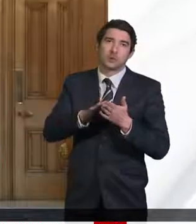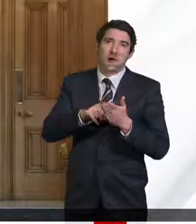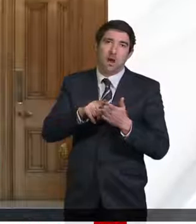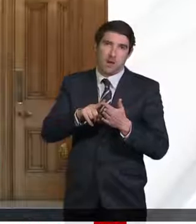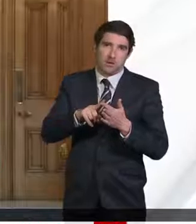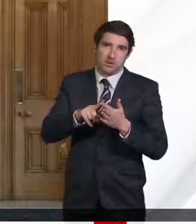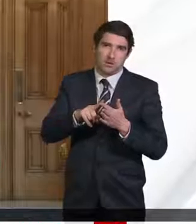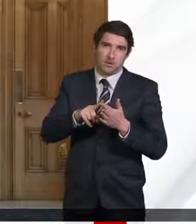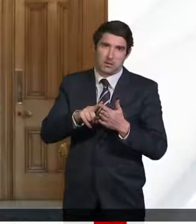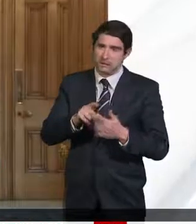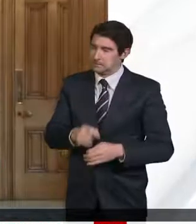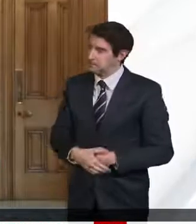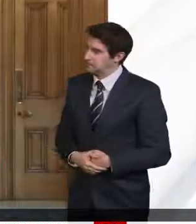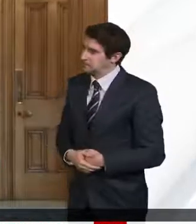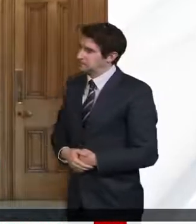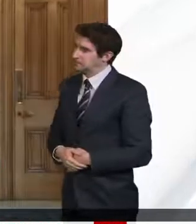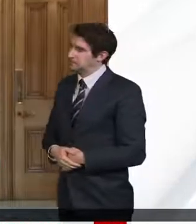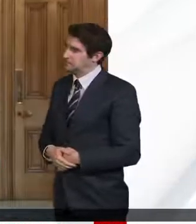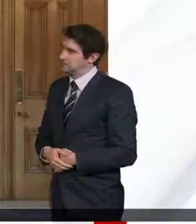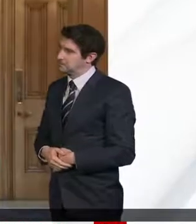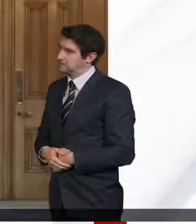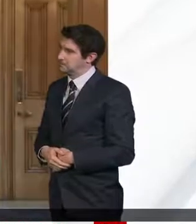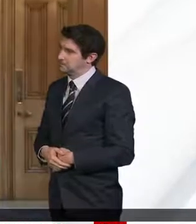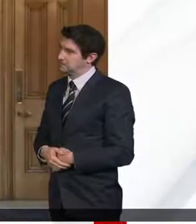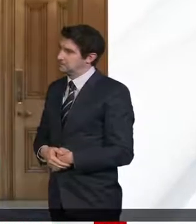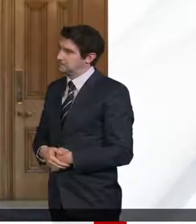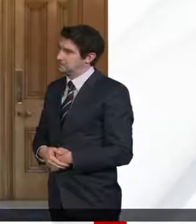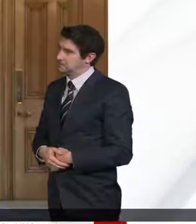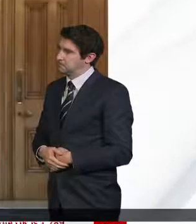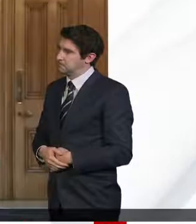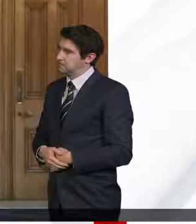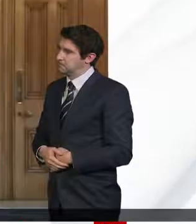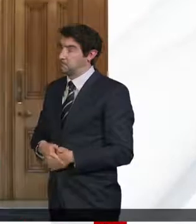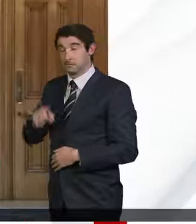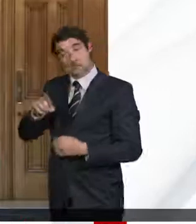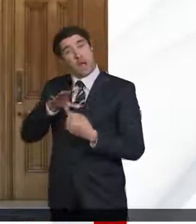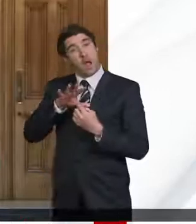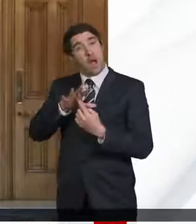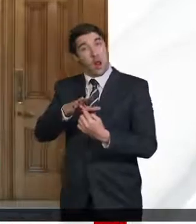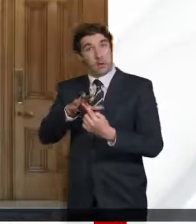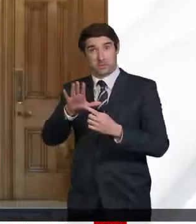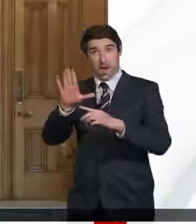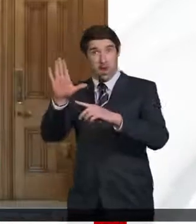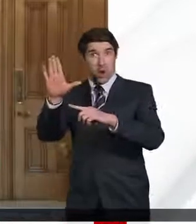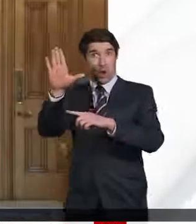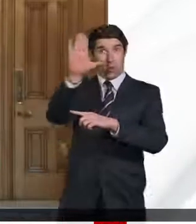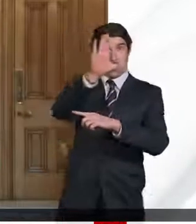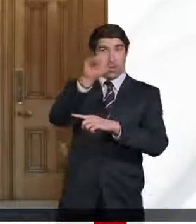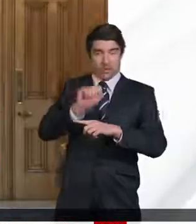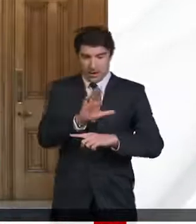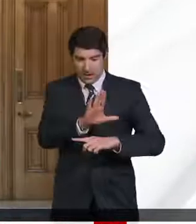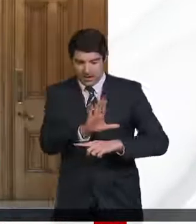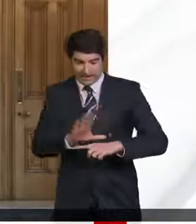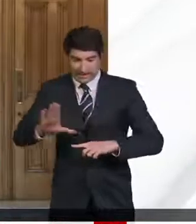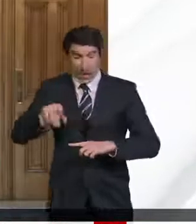and RNAS Yeovilton respectively, support the southern areas. And these helicopter facilities have been set up to support medical